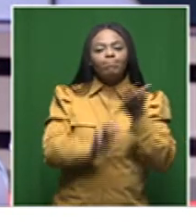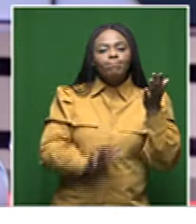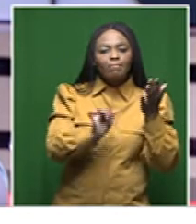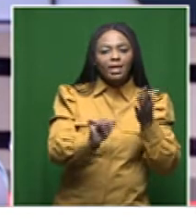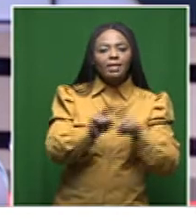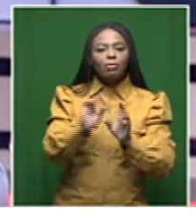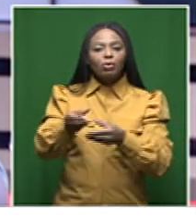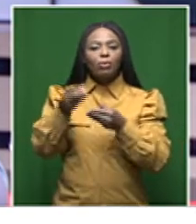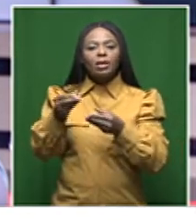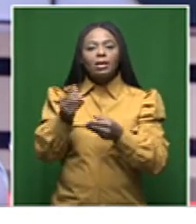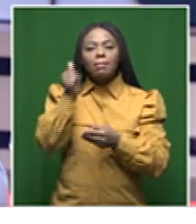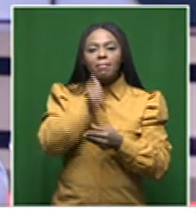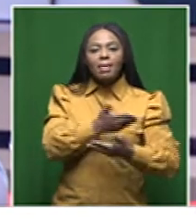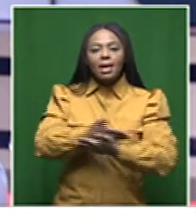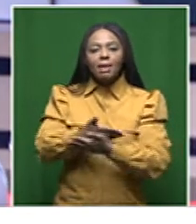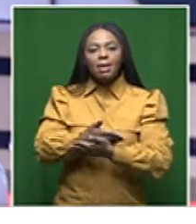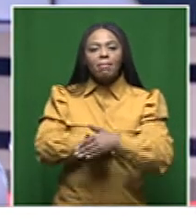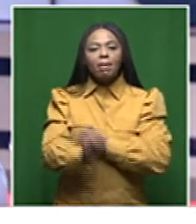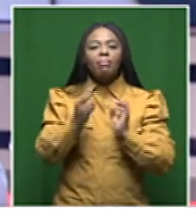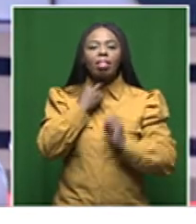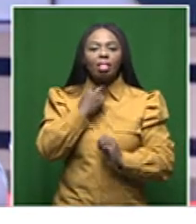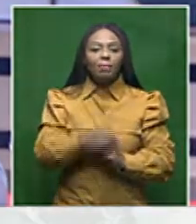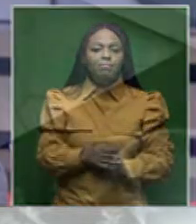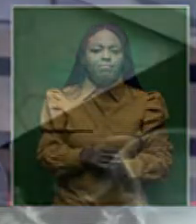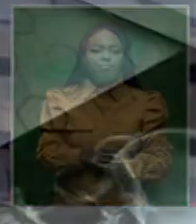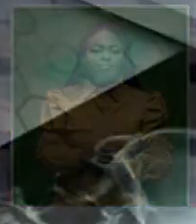documentary, When Babies Don't Come. Stay with us.